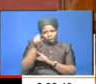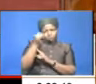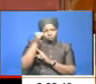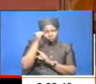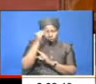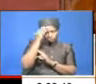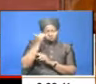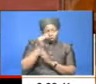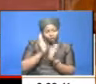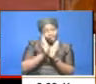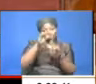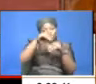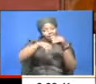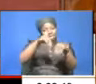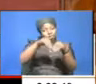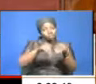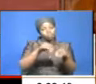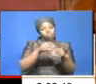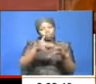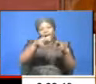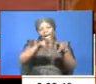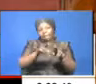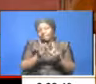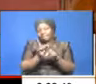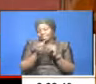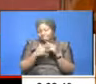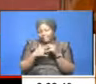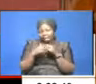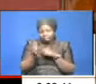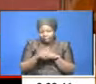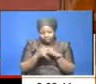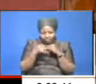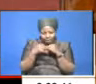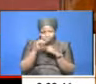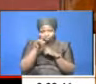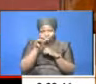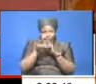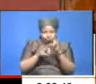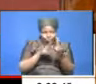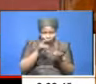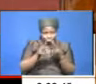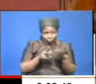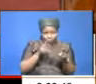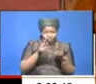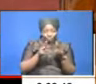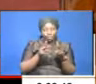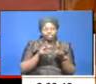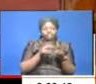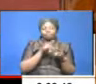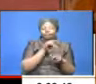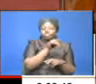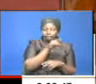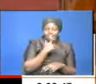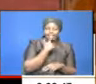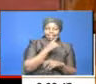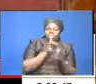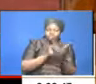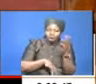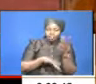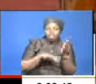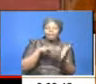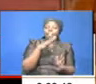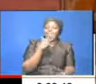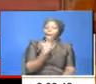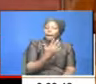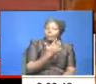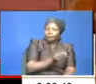election to be held on 9th August 2022. He argued that the documents presented